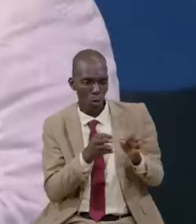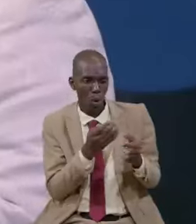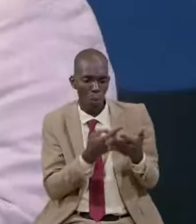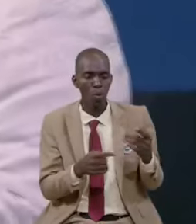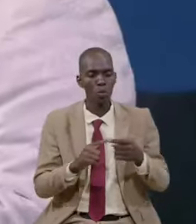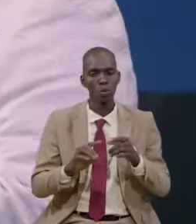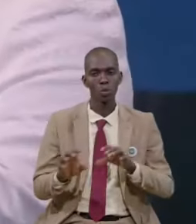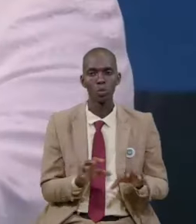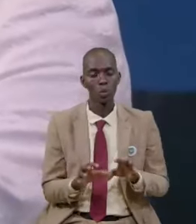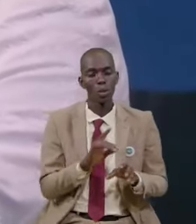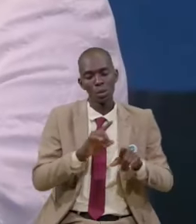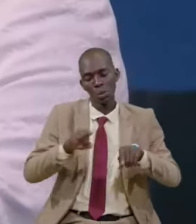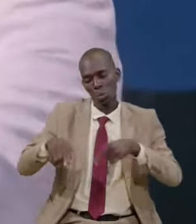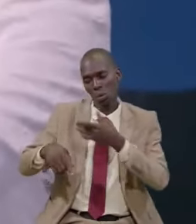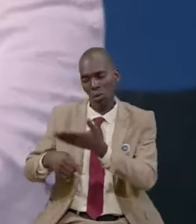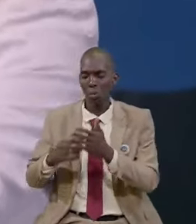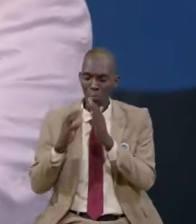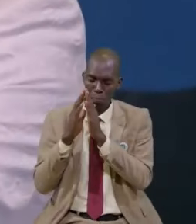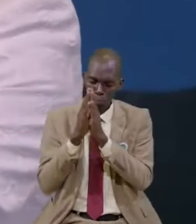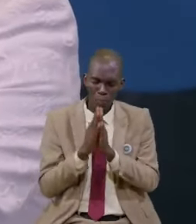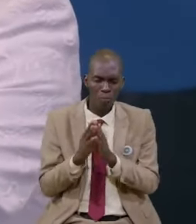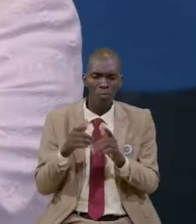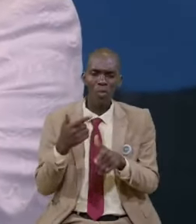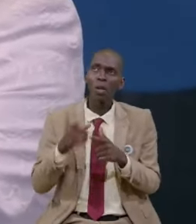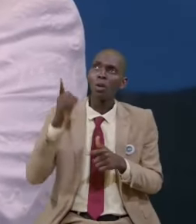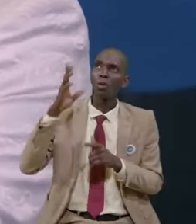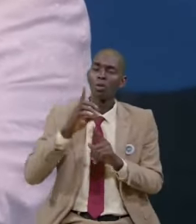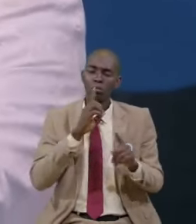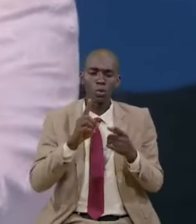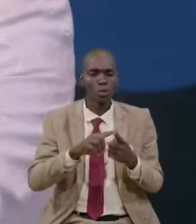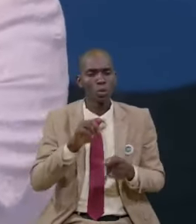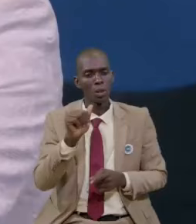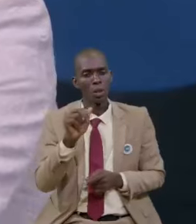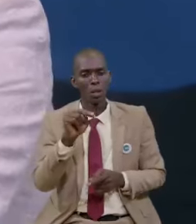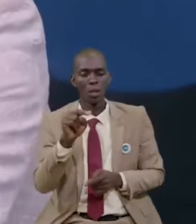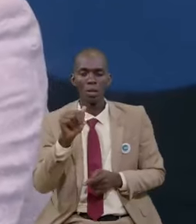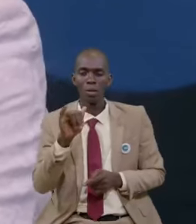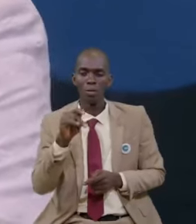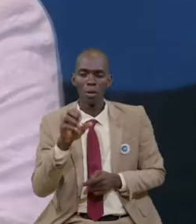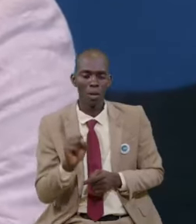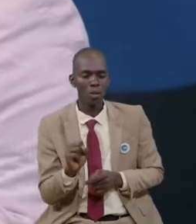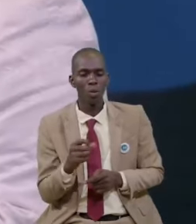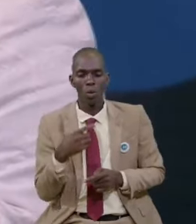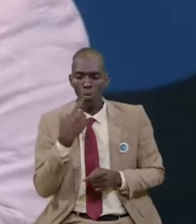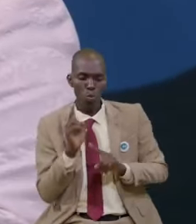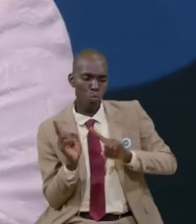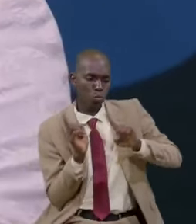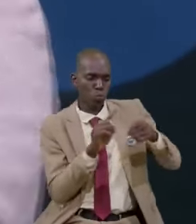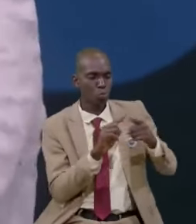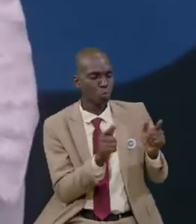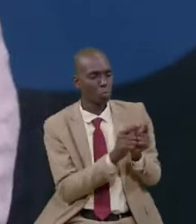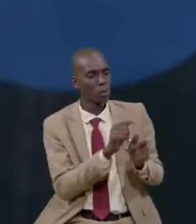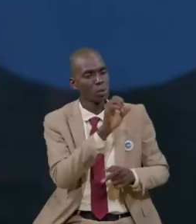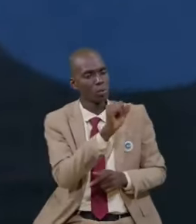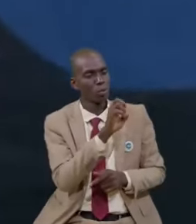said, brother Saul, born again, born again. A real change had come.